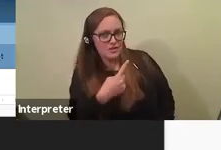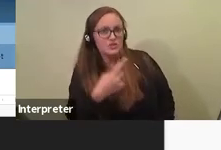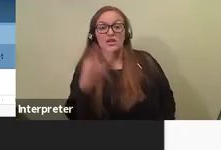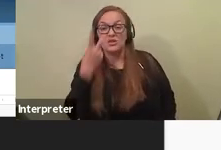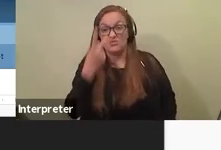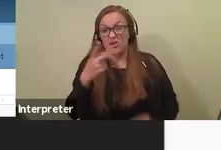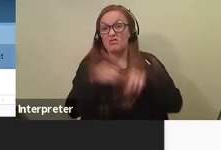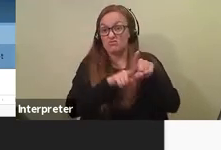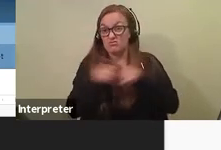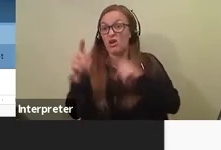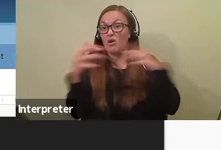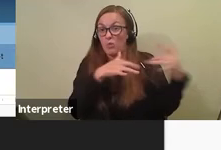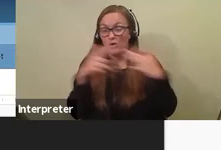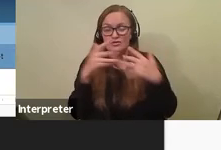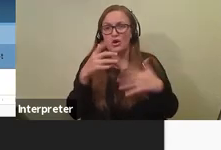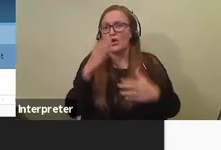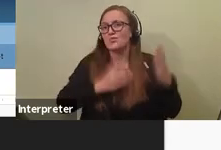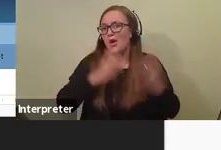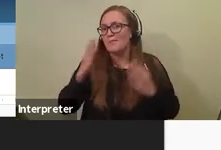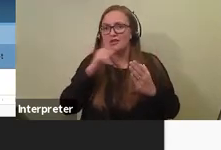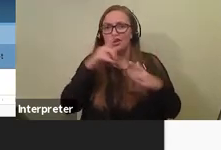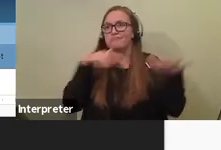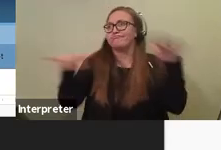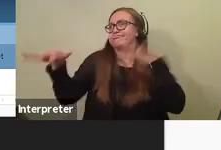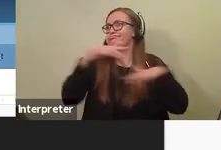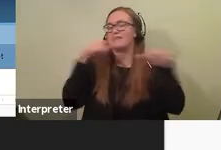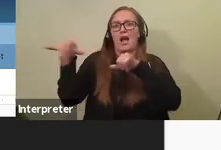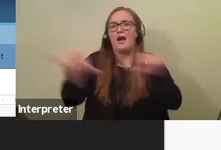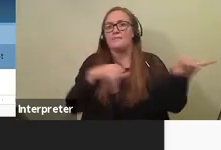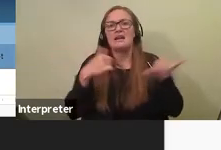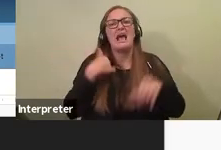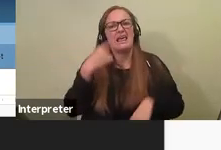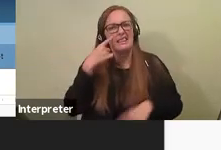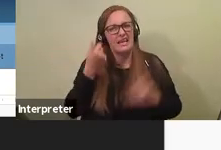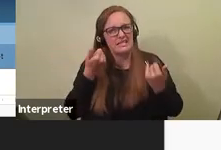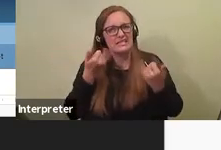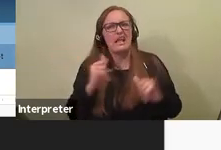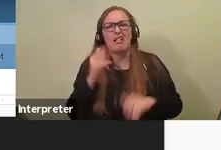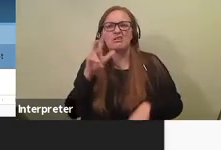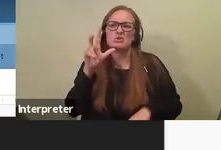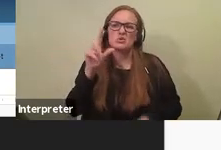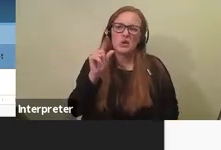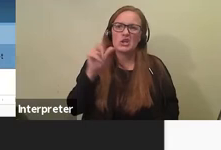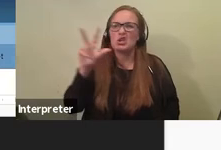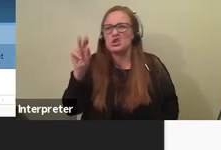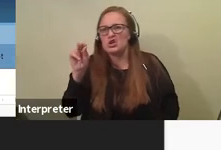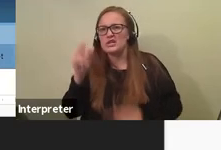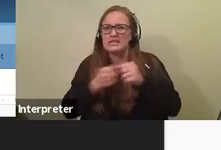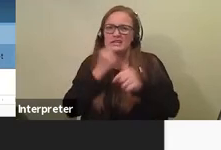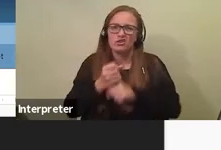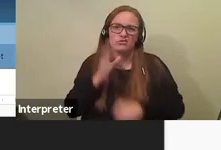everywhere. I think we're still a few years, maybe a few decades away from that reality as well. And it really depends on kind of like what